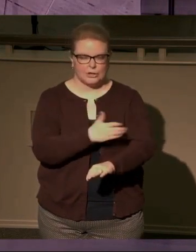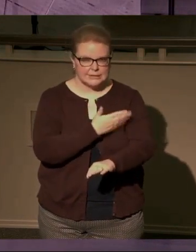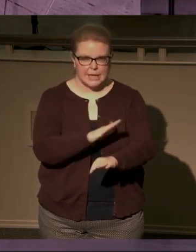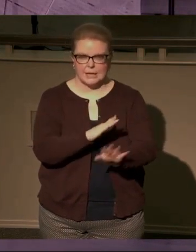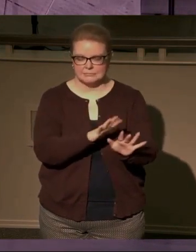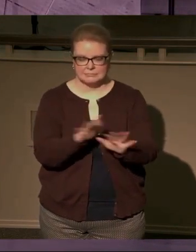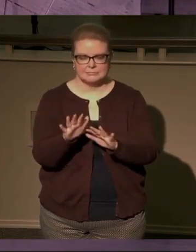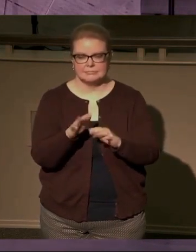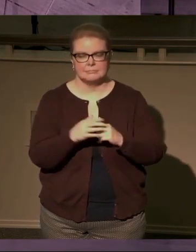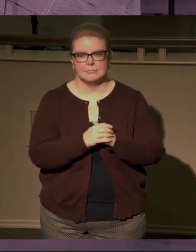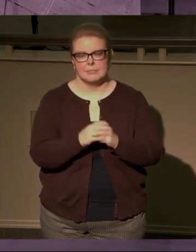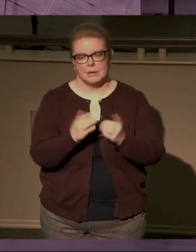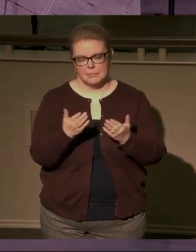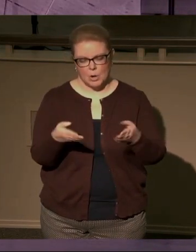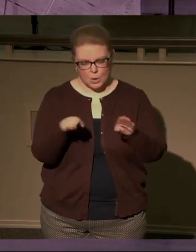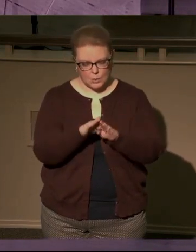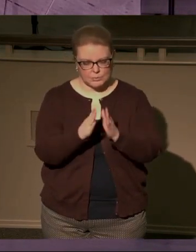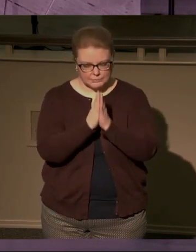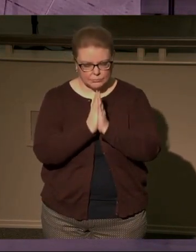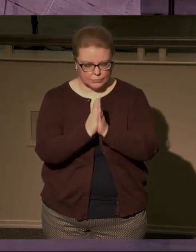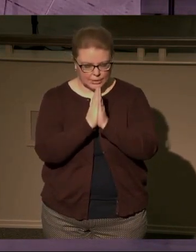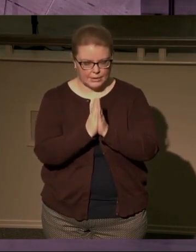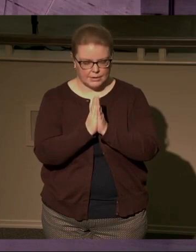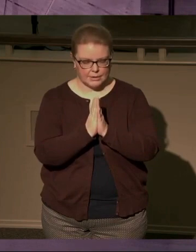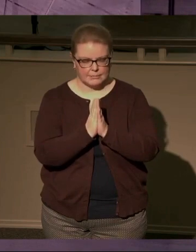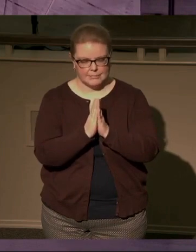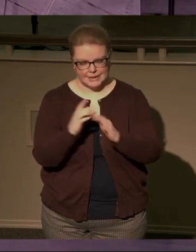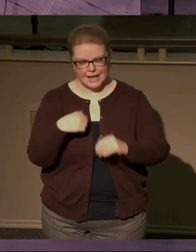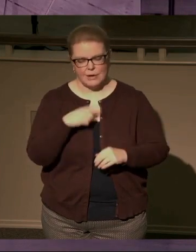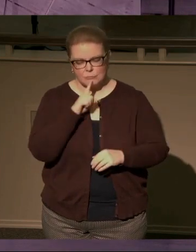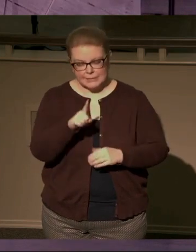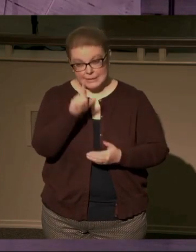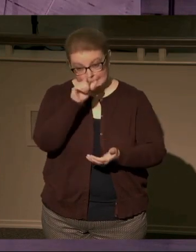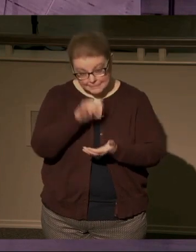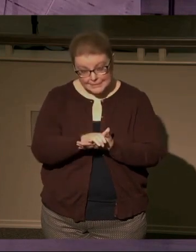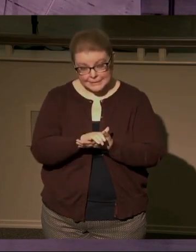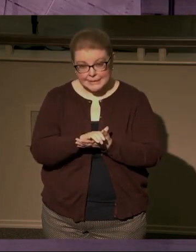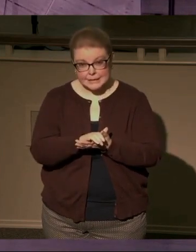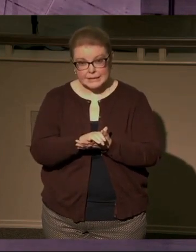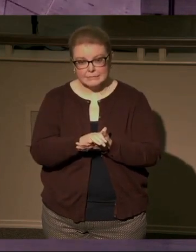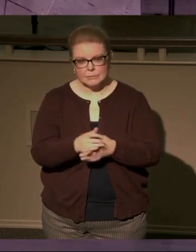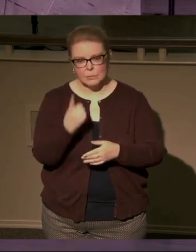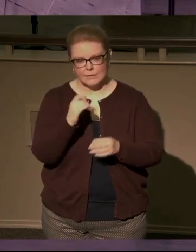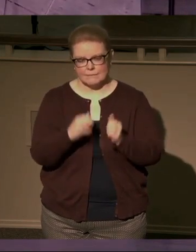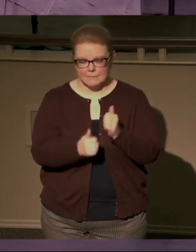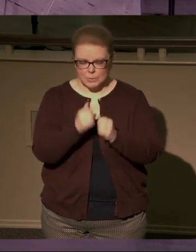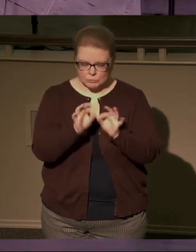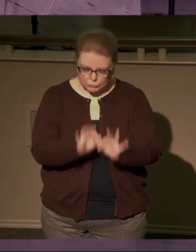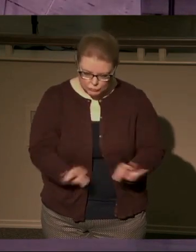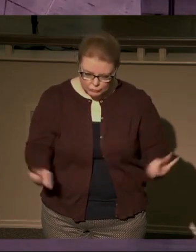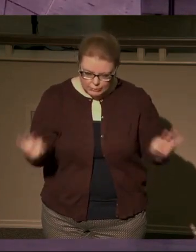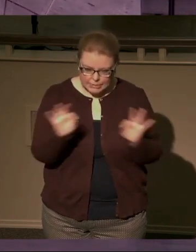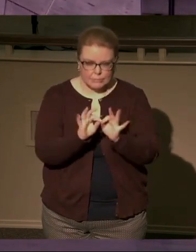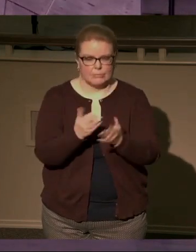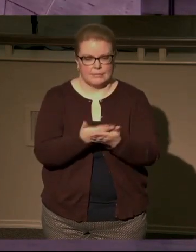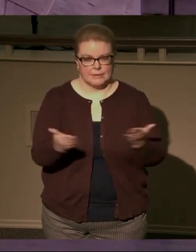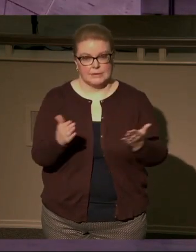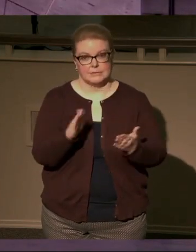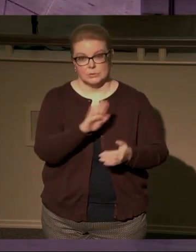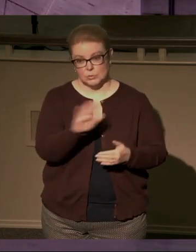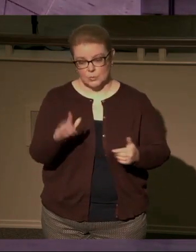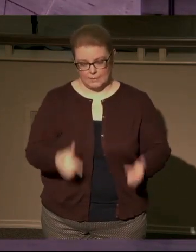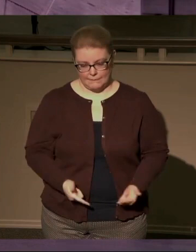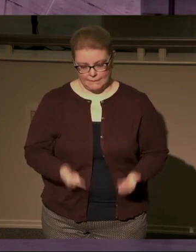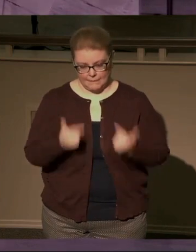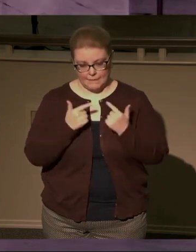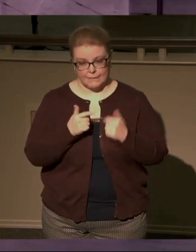of stuff. We're going to close in a time of prayer. But listen, I really believe this is one of the most critical things for your life. Not